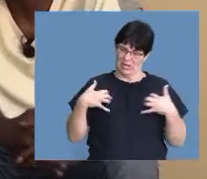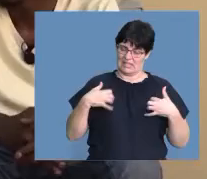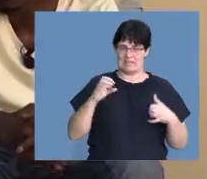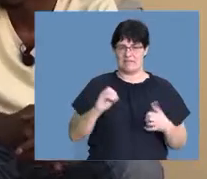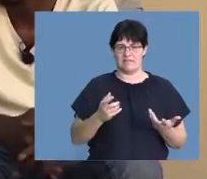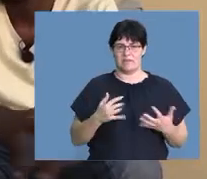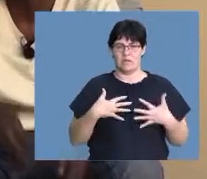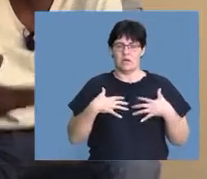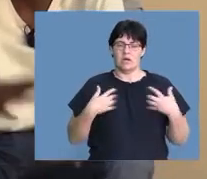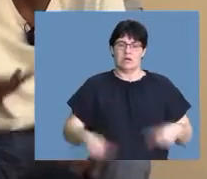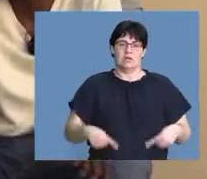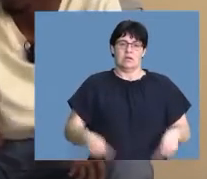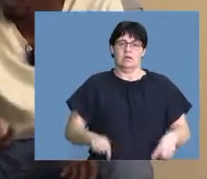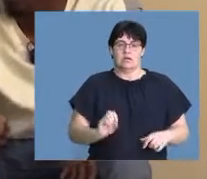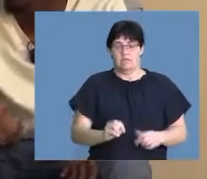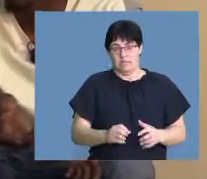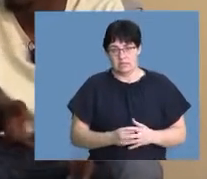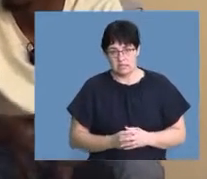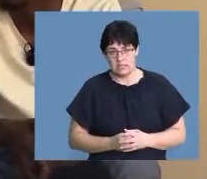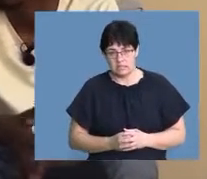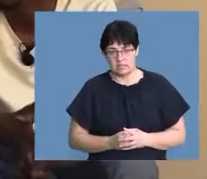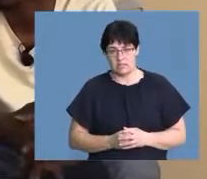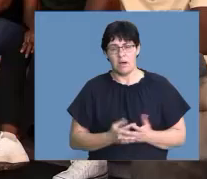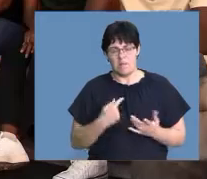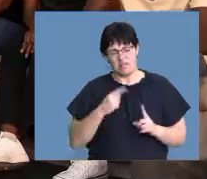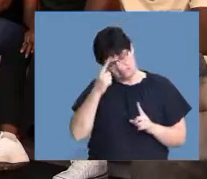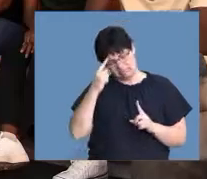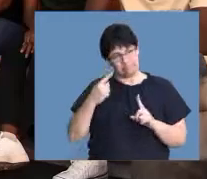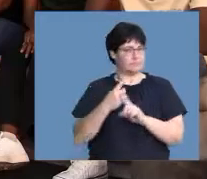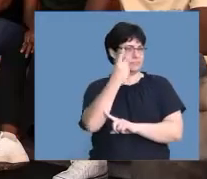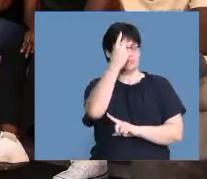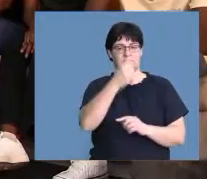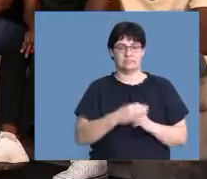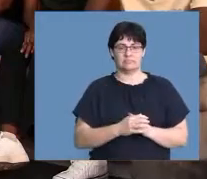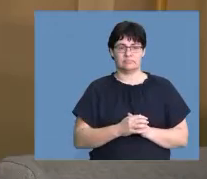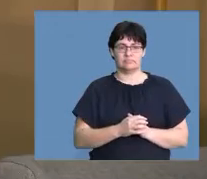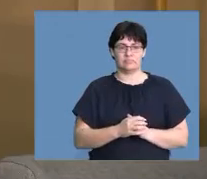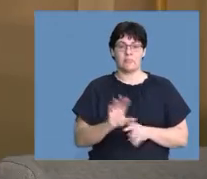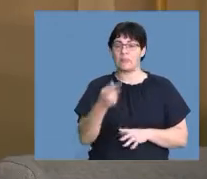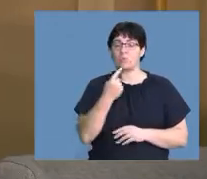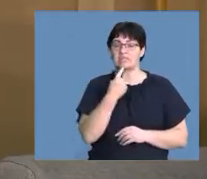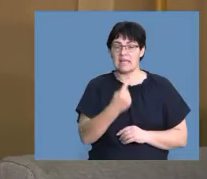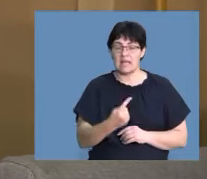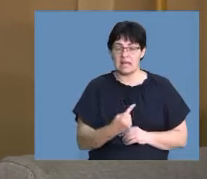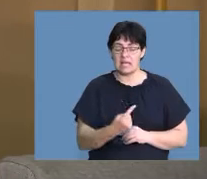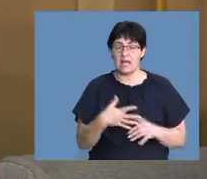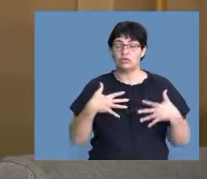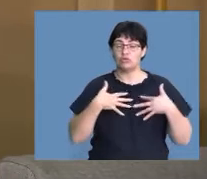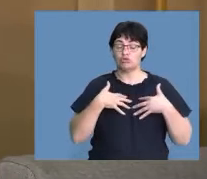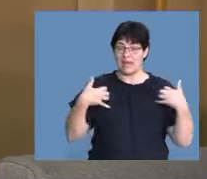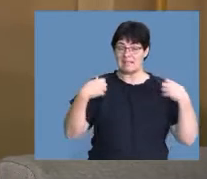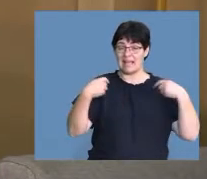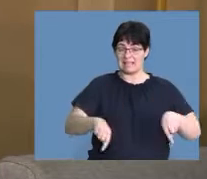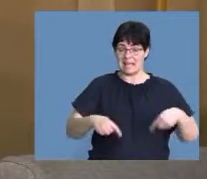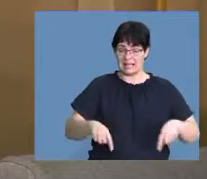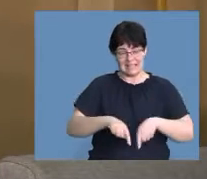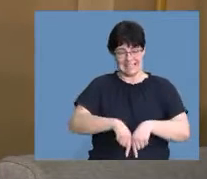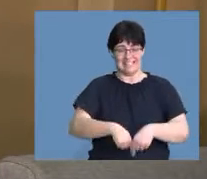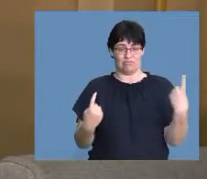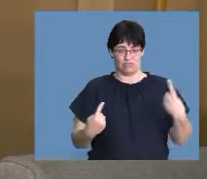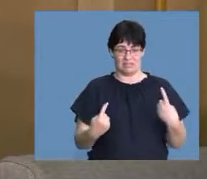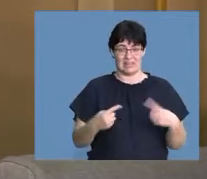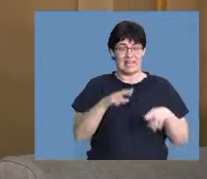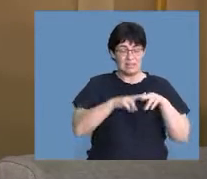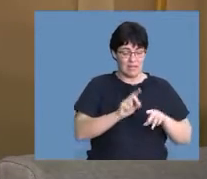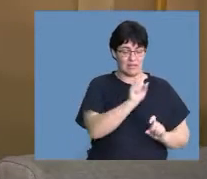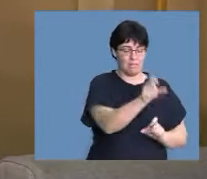I'm anxious or something is happening and I have anxiety. So what we're saying is actually stress and anxiety looks different in each one of